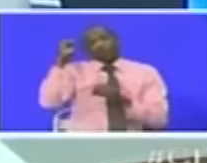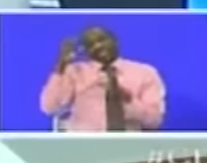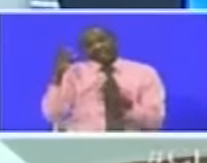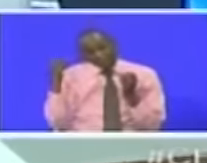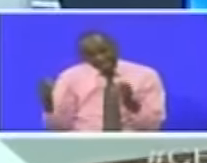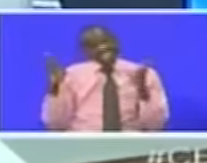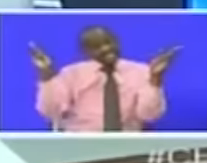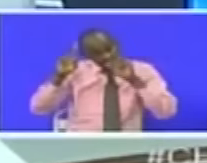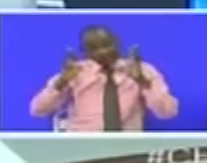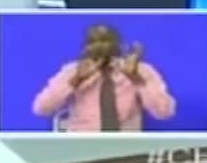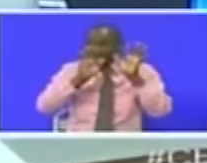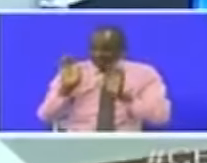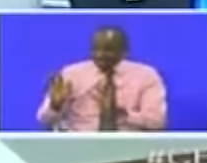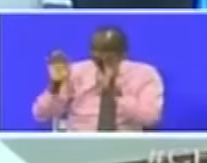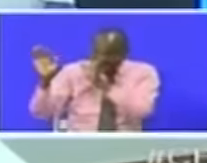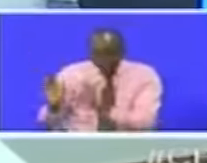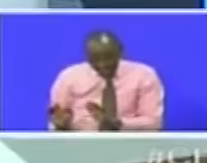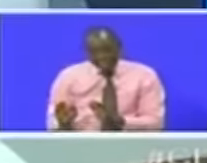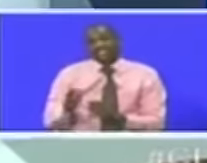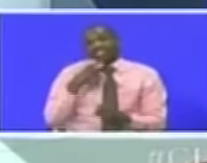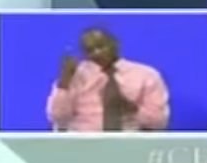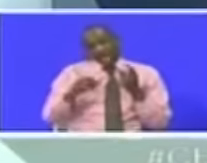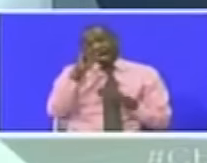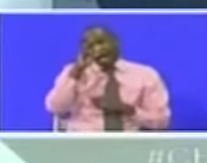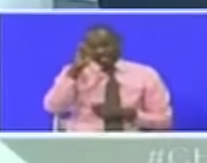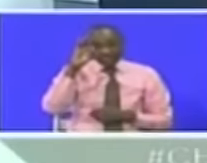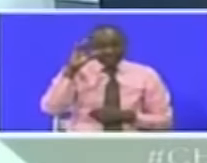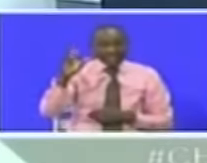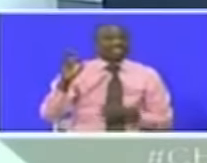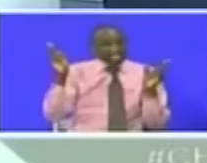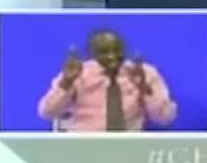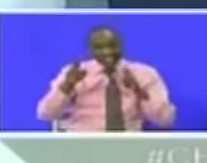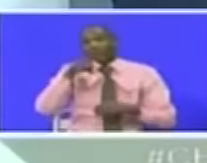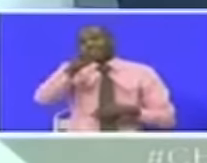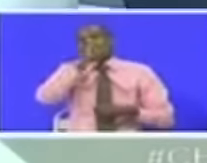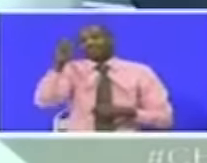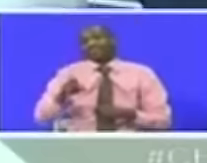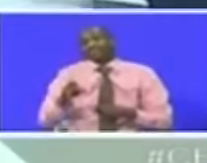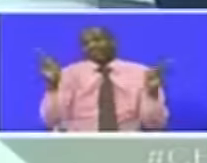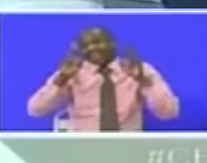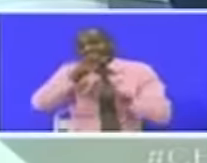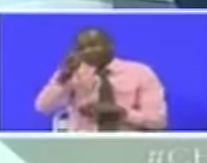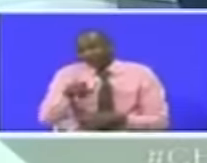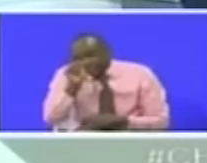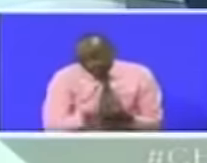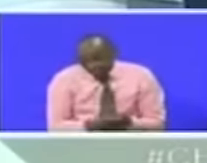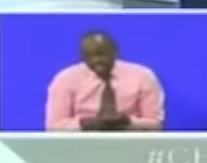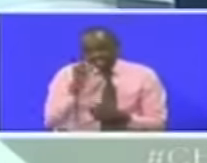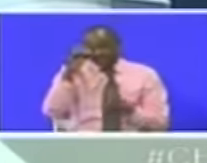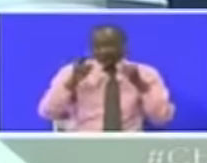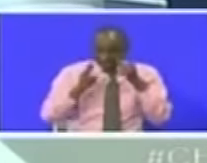are preparing themselves, while the IEBC is preparing themselves, are you ready? Are you registered as a voter? Let us know.